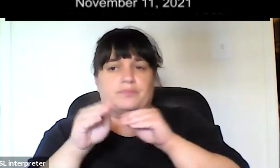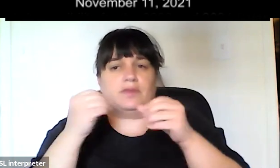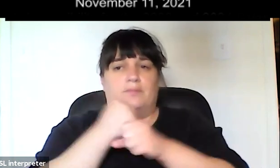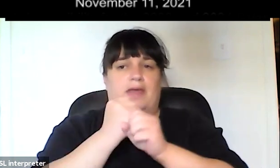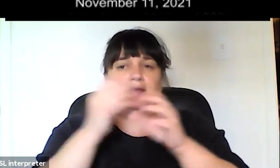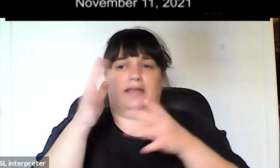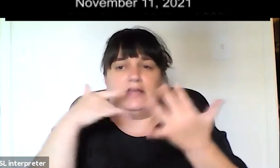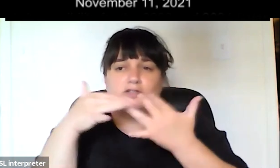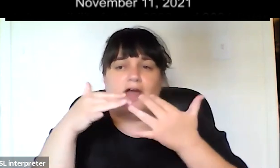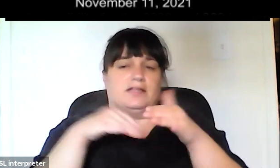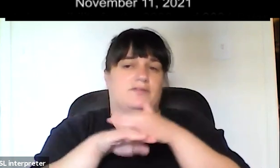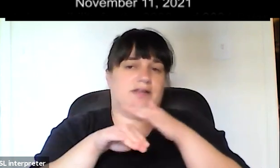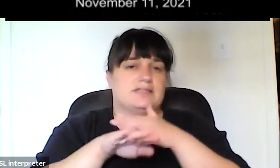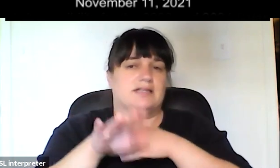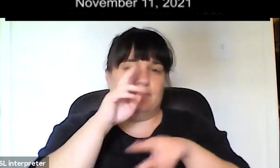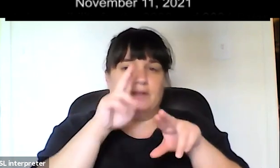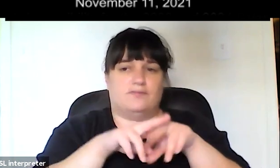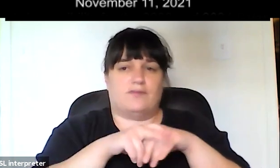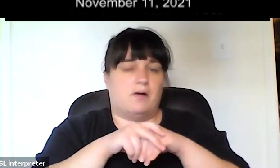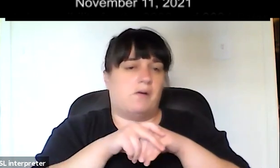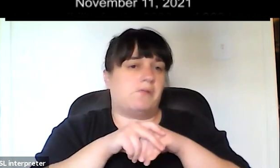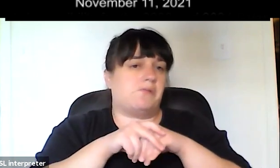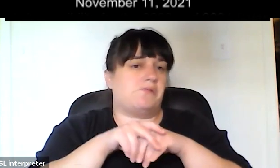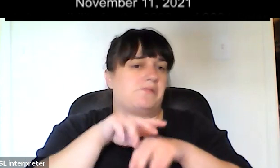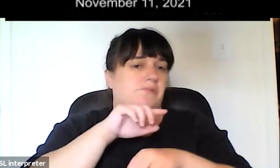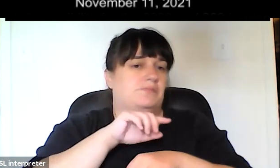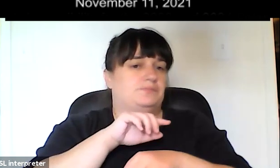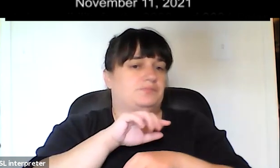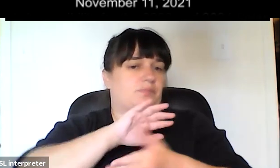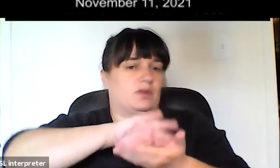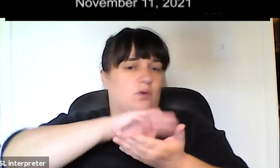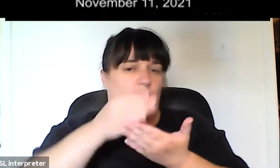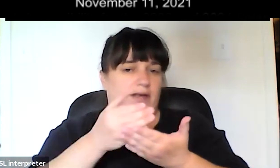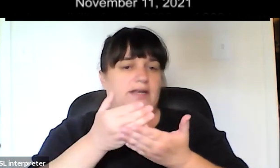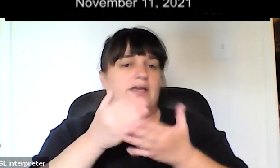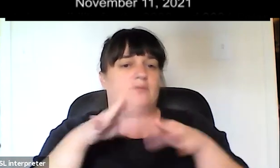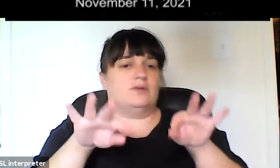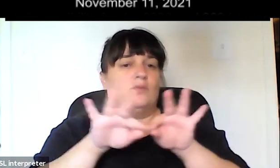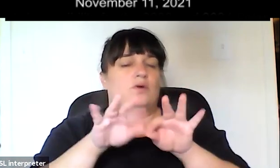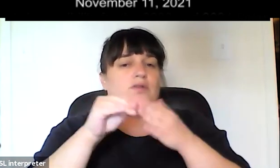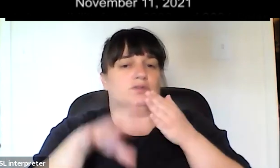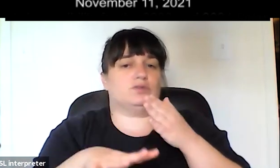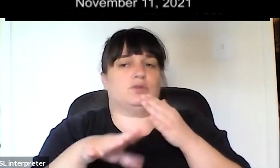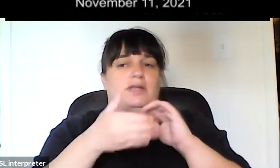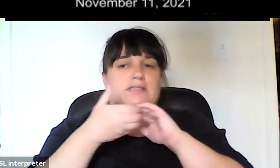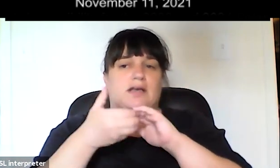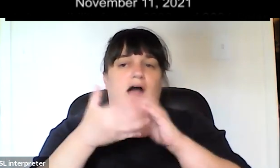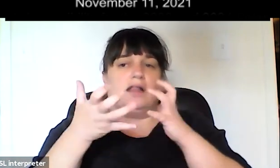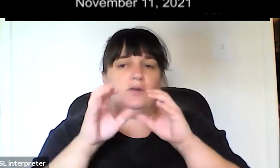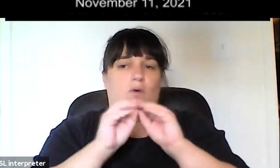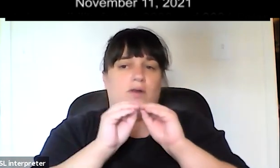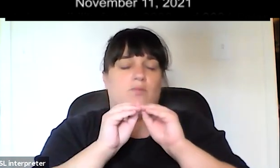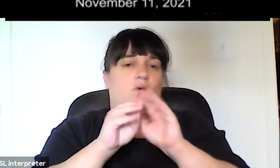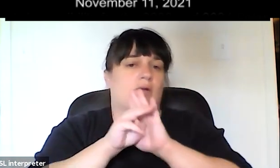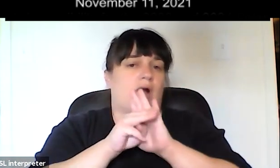interactive and accessible and fun. Quantity was also a thing. The students and our colleagues just wanted more of these models, more